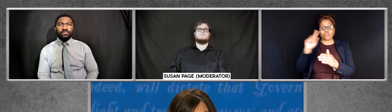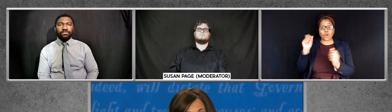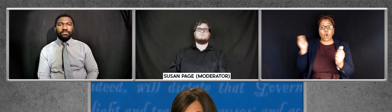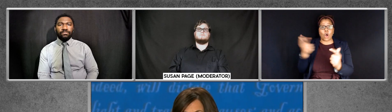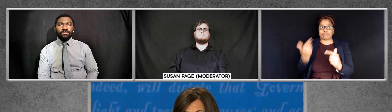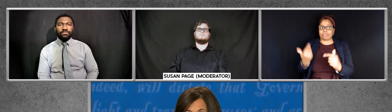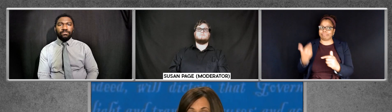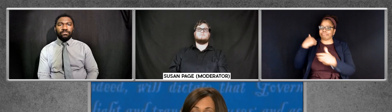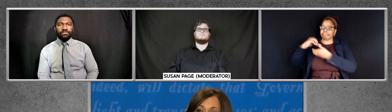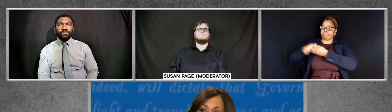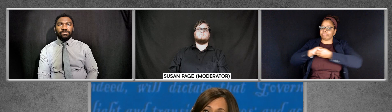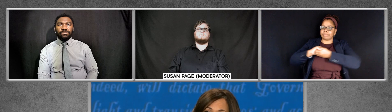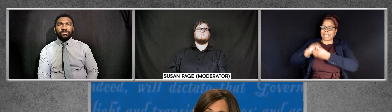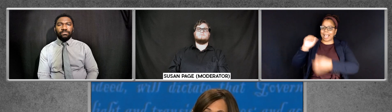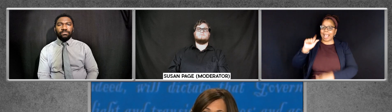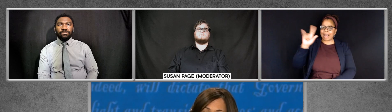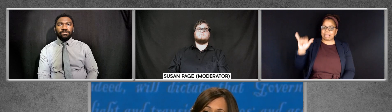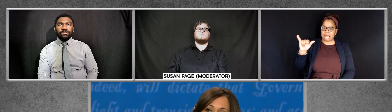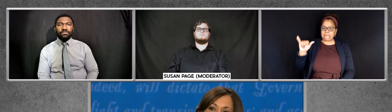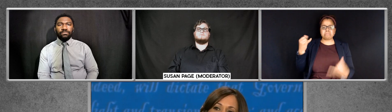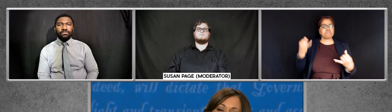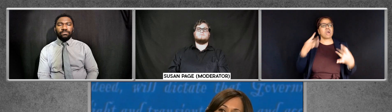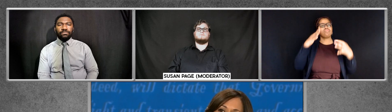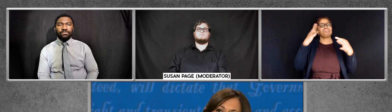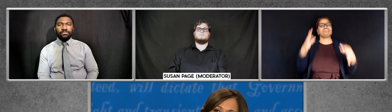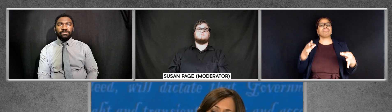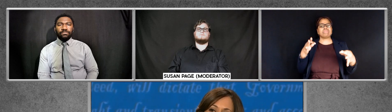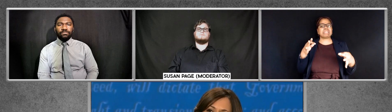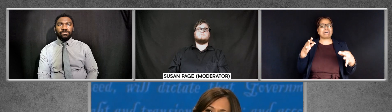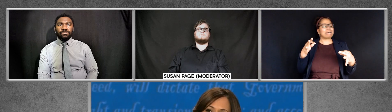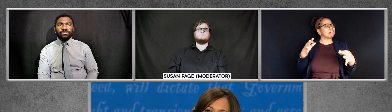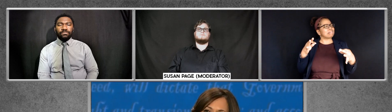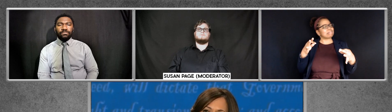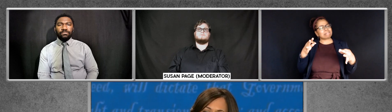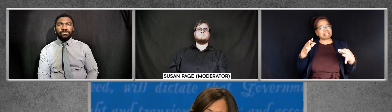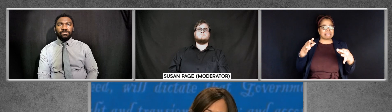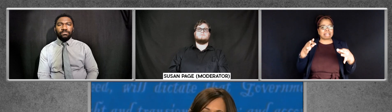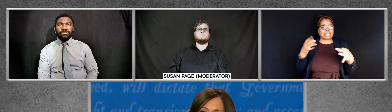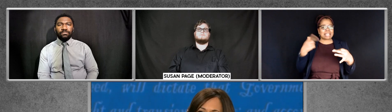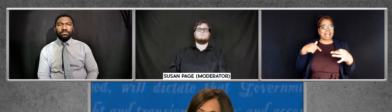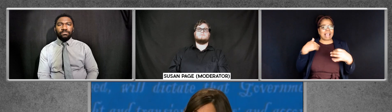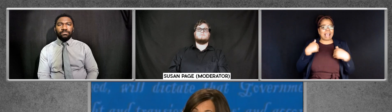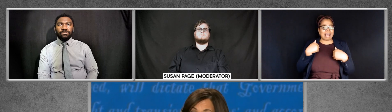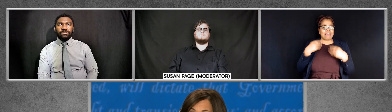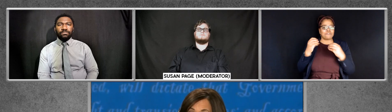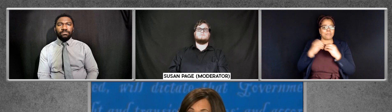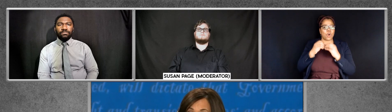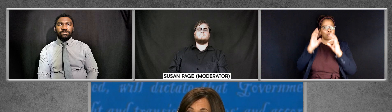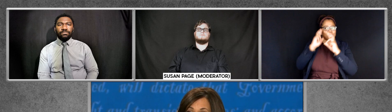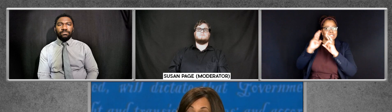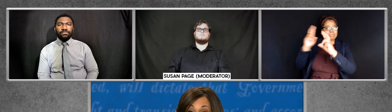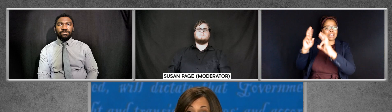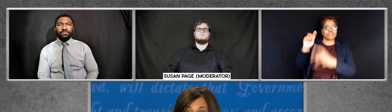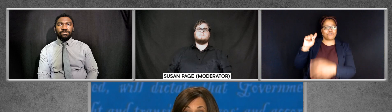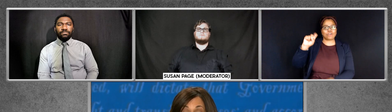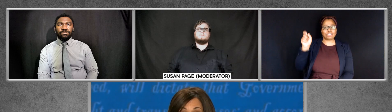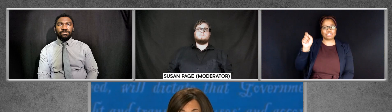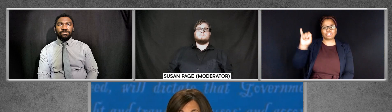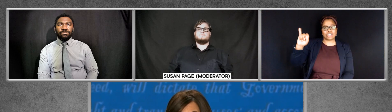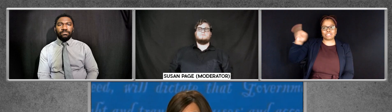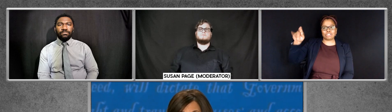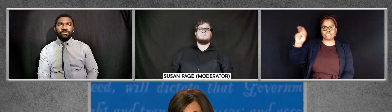allied countries have now decided that they hold in greater esteem and respect Xi Jinping, the head